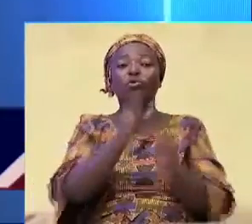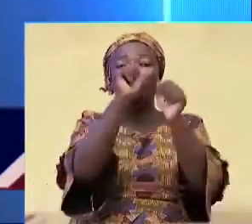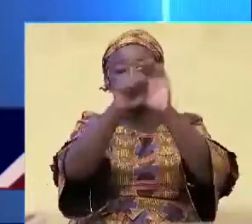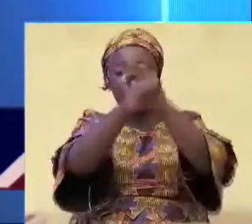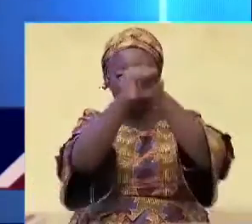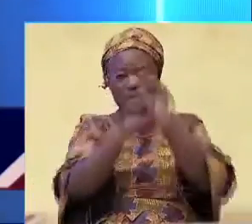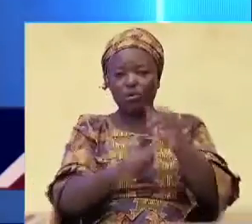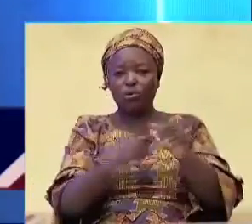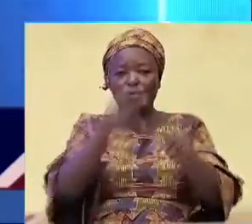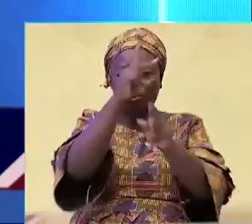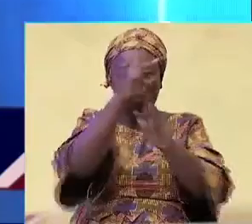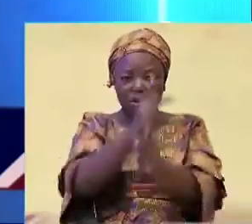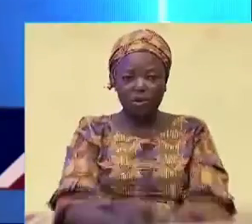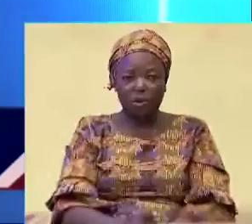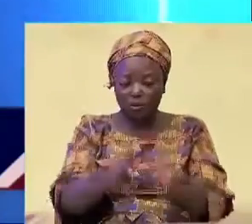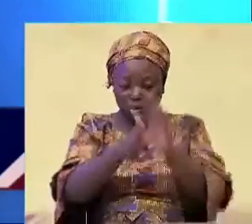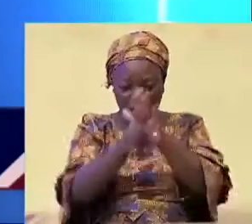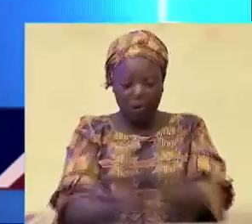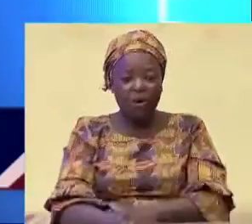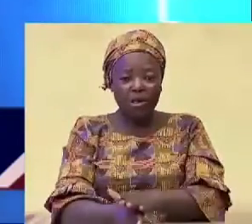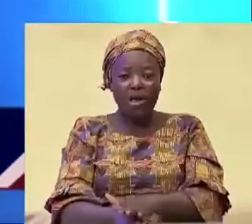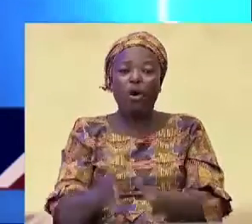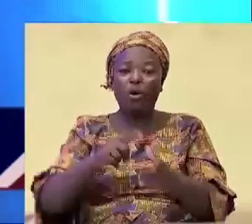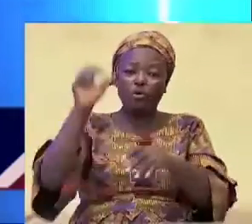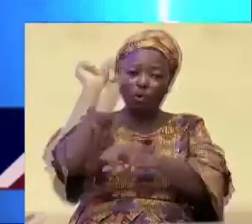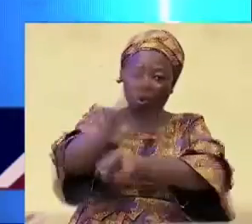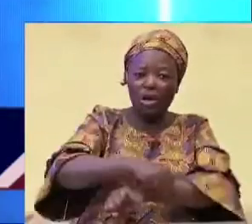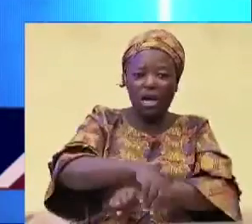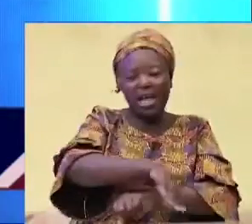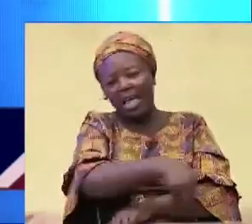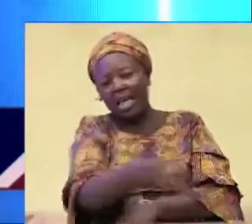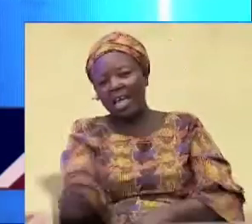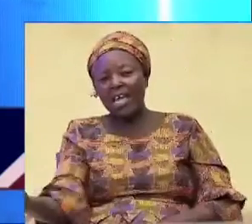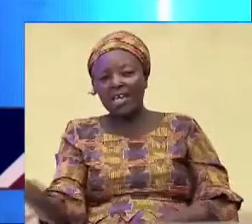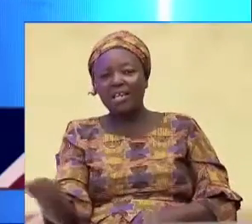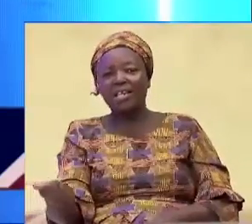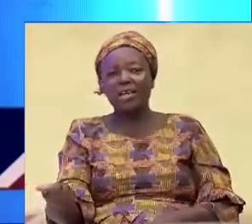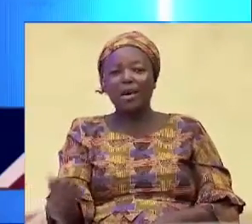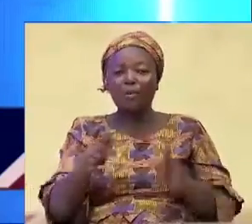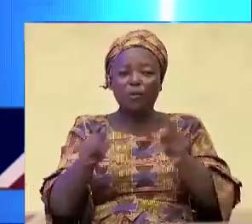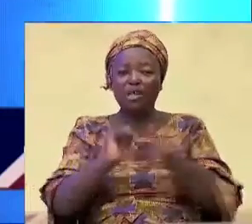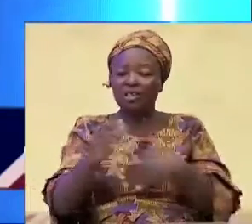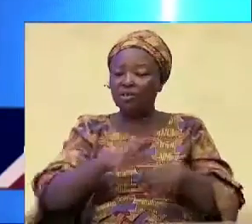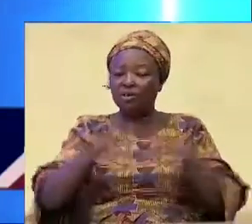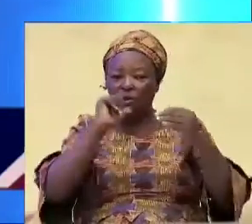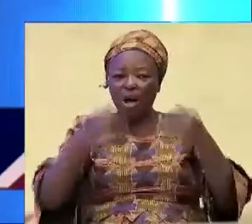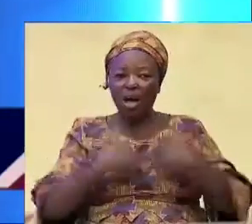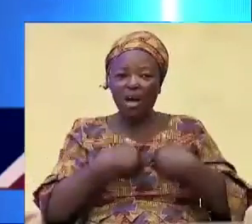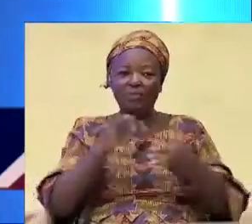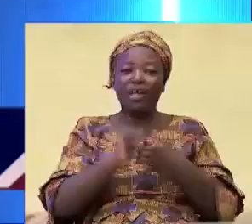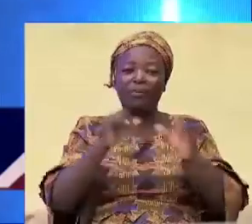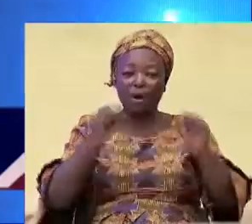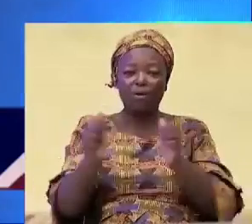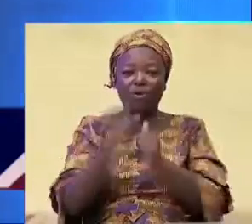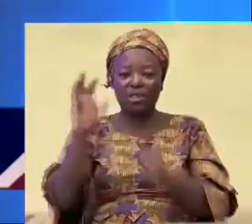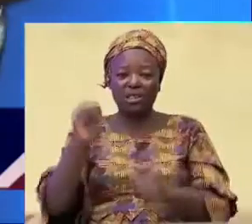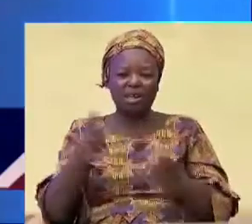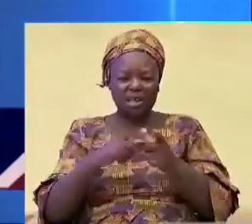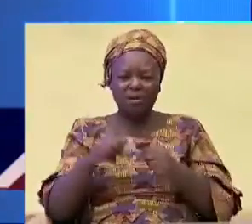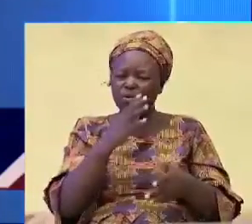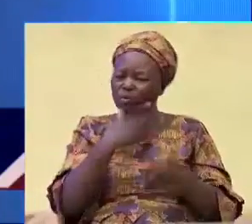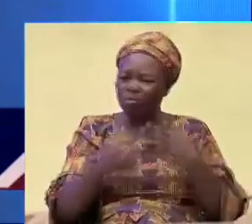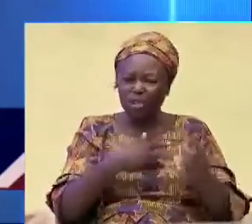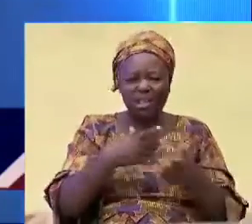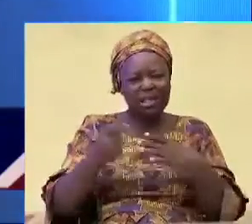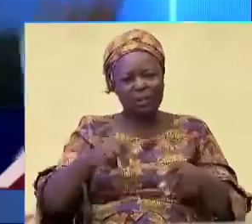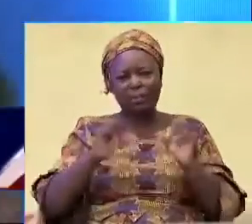privileged people to subdue them, to suppress them, to oppress them. Whatever power